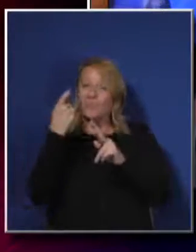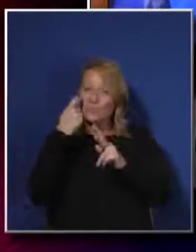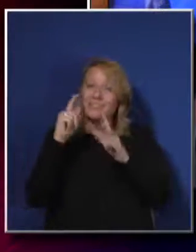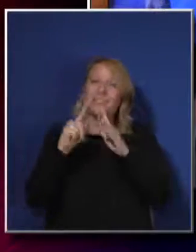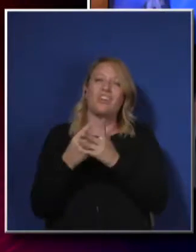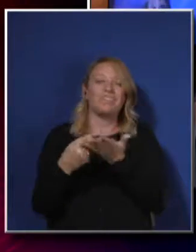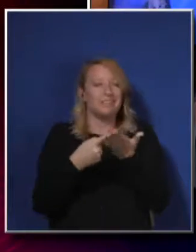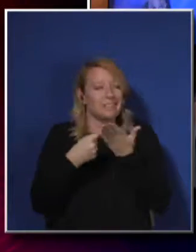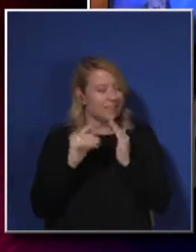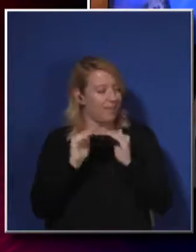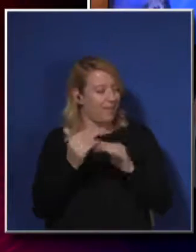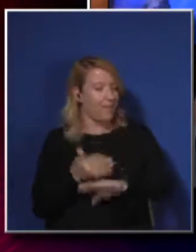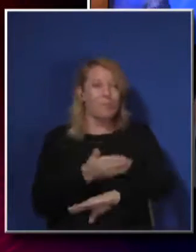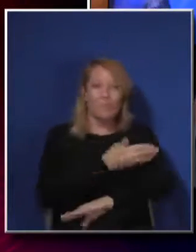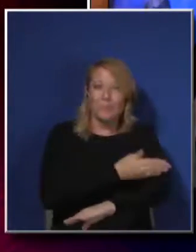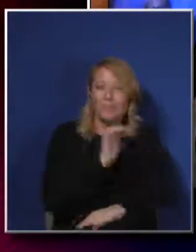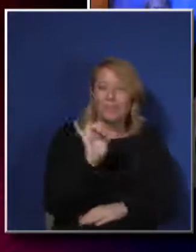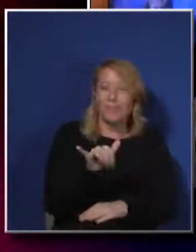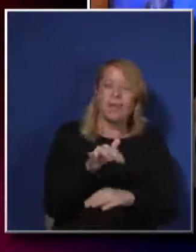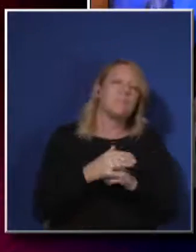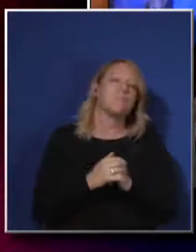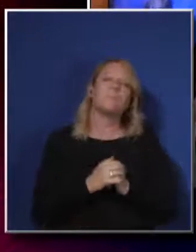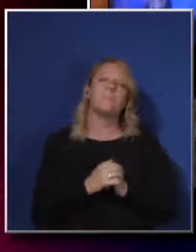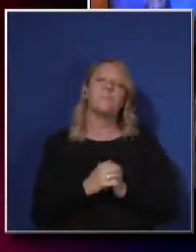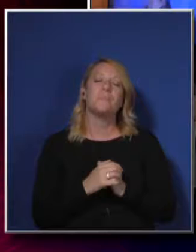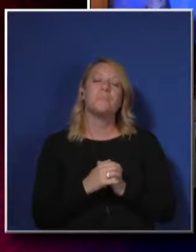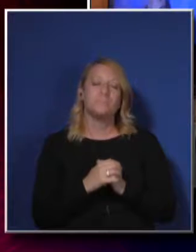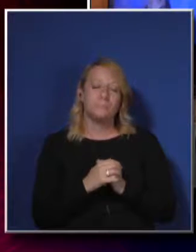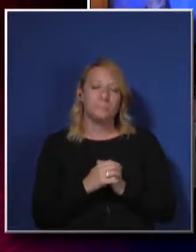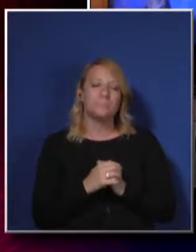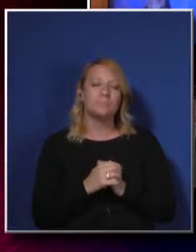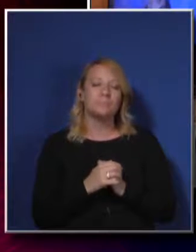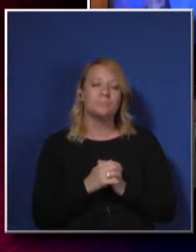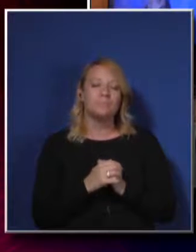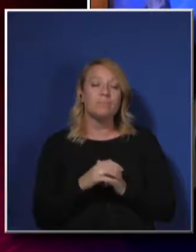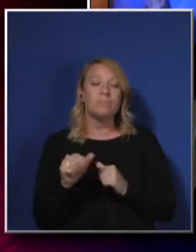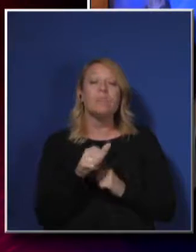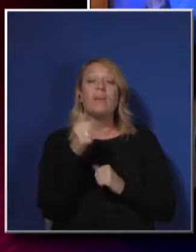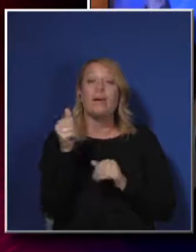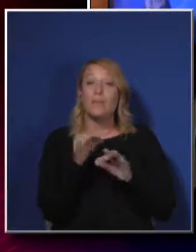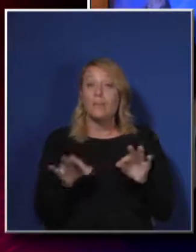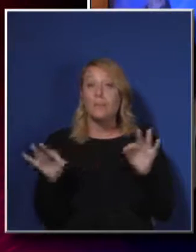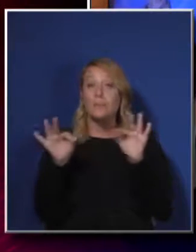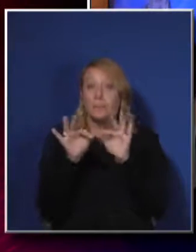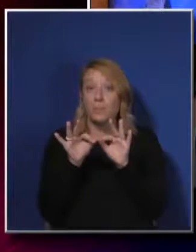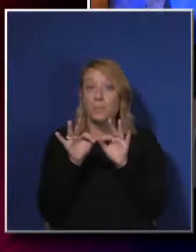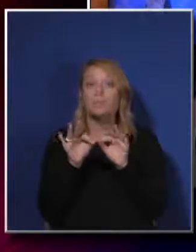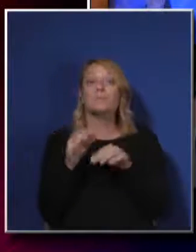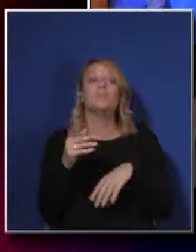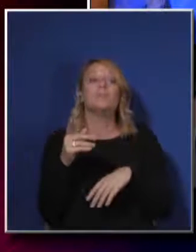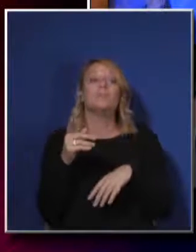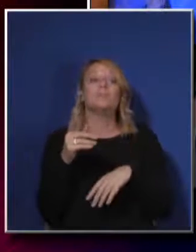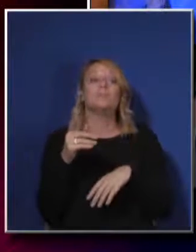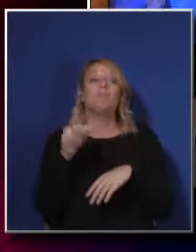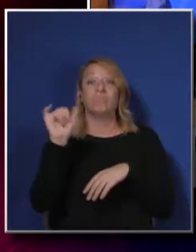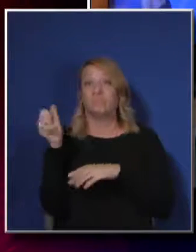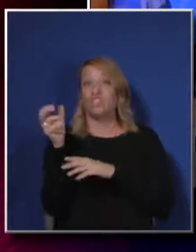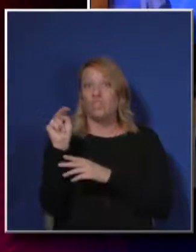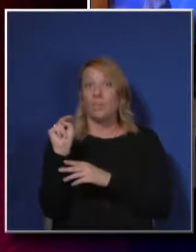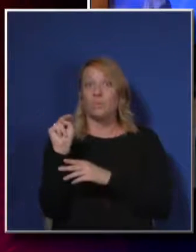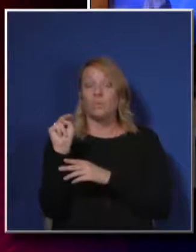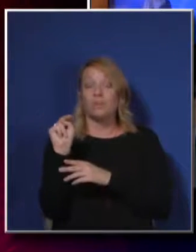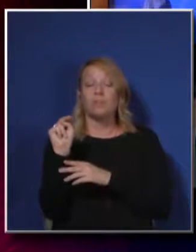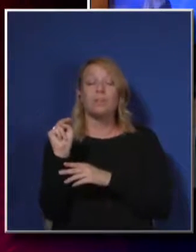conversation. Another important piece is in January, we may have